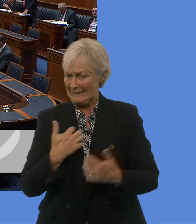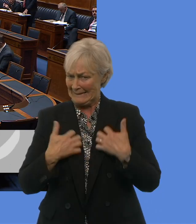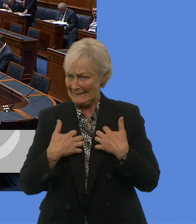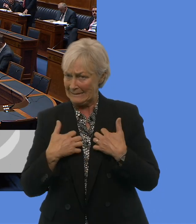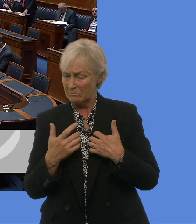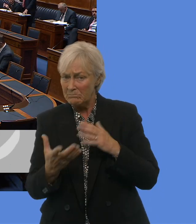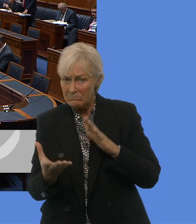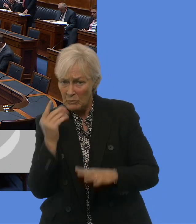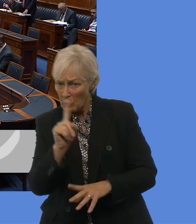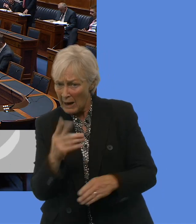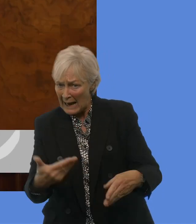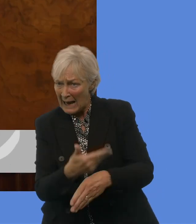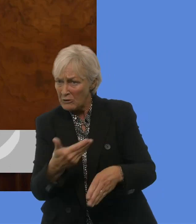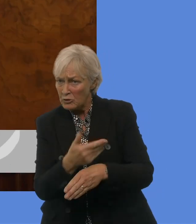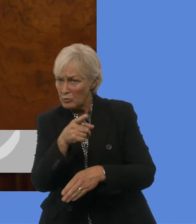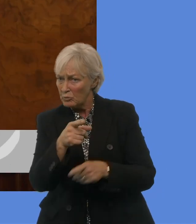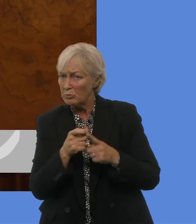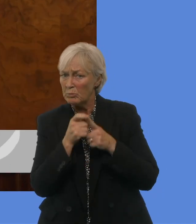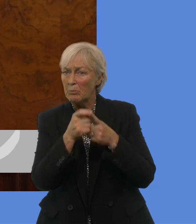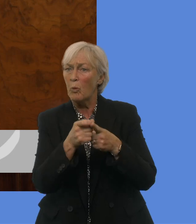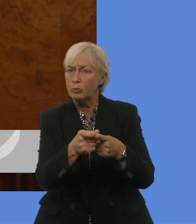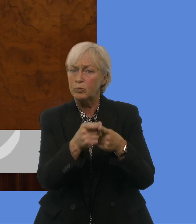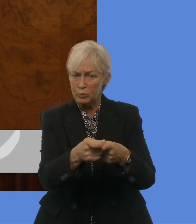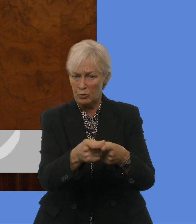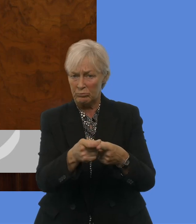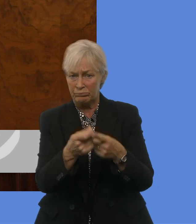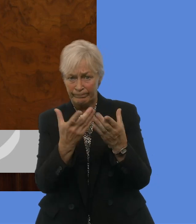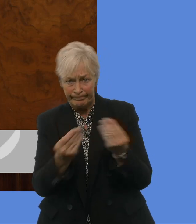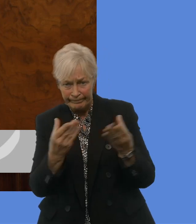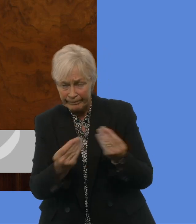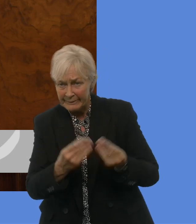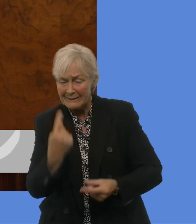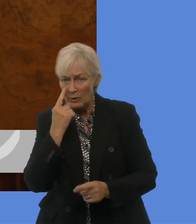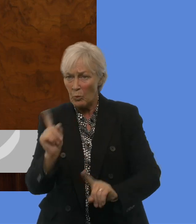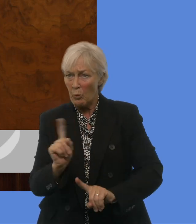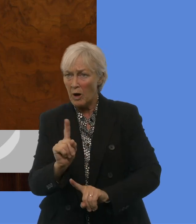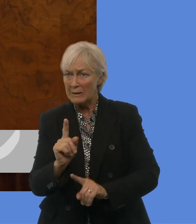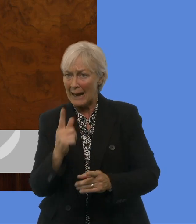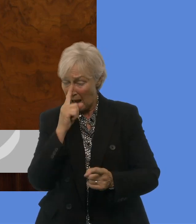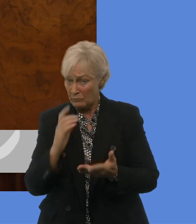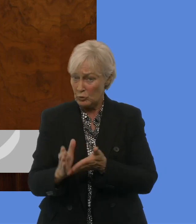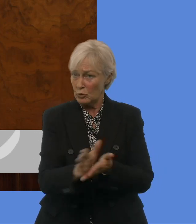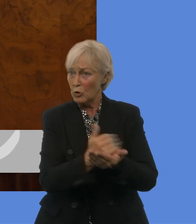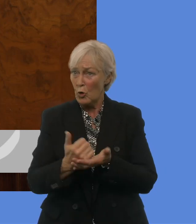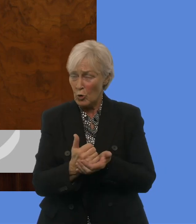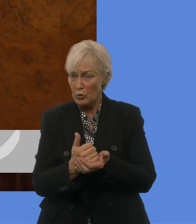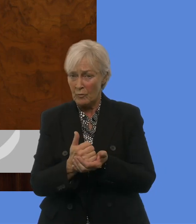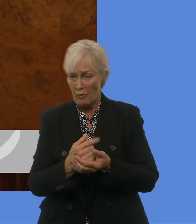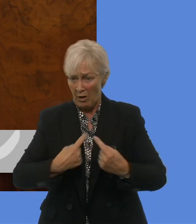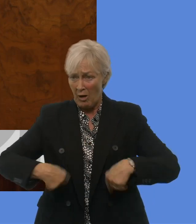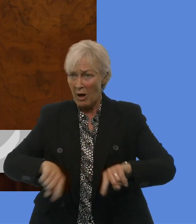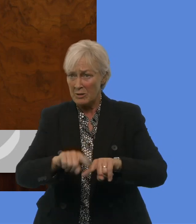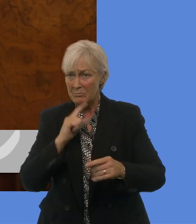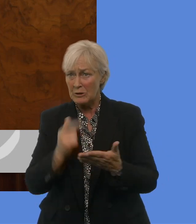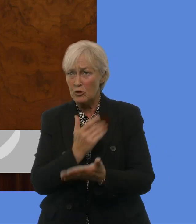hear what actions you propose to address this decline, and can you secure and inform us that the future